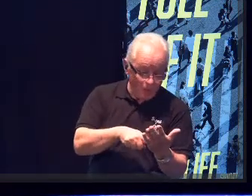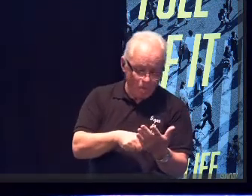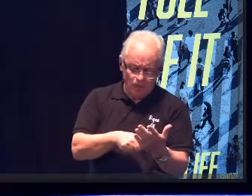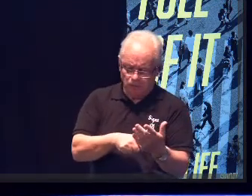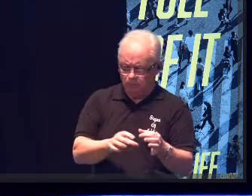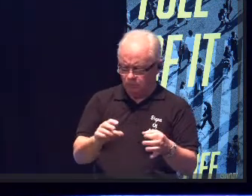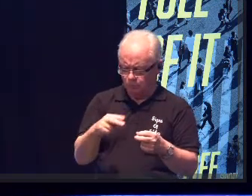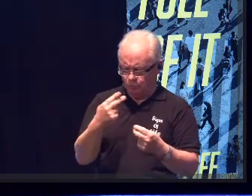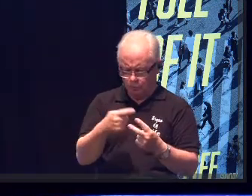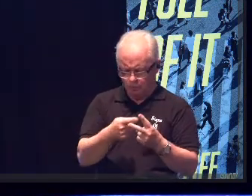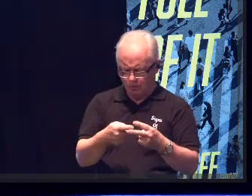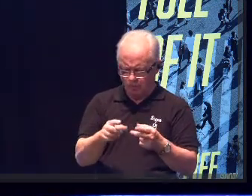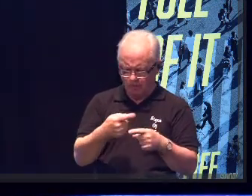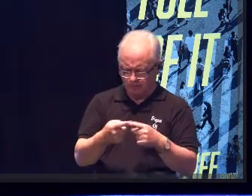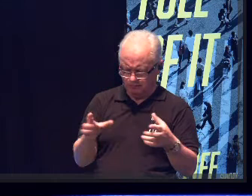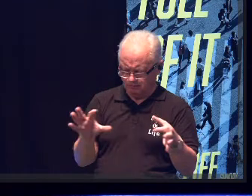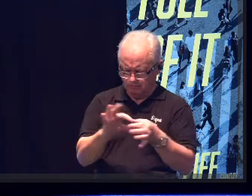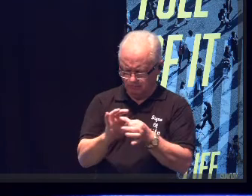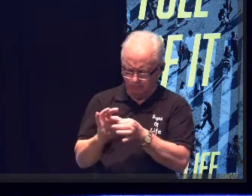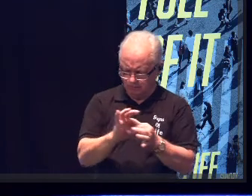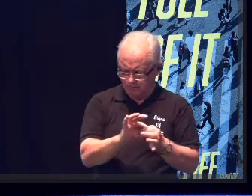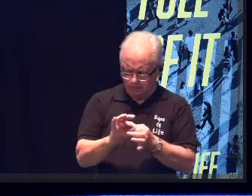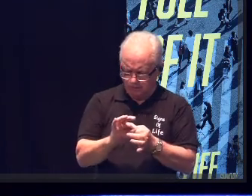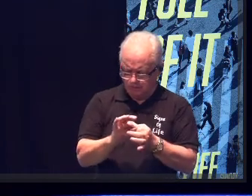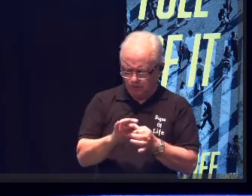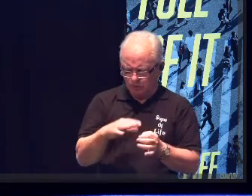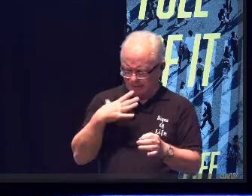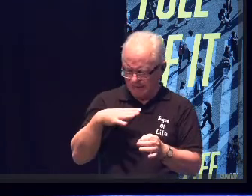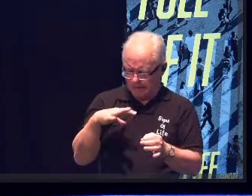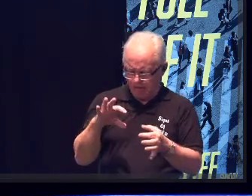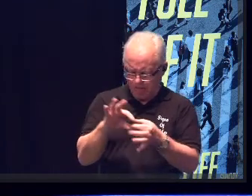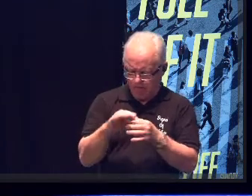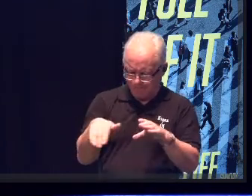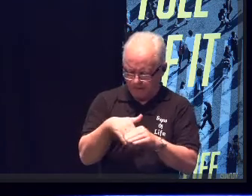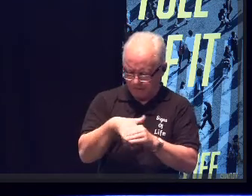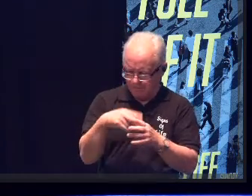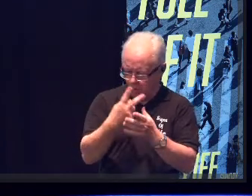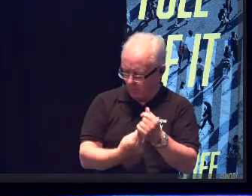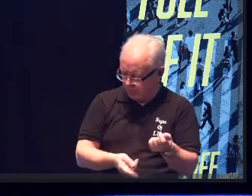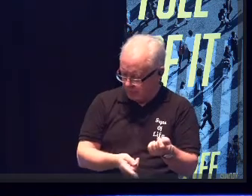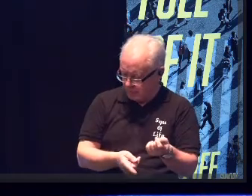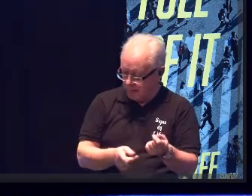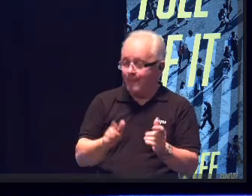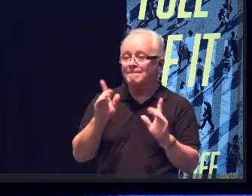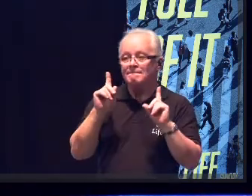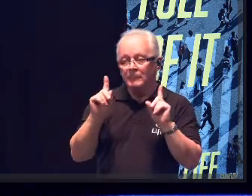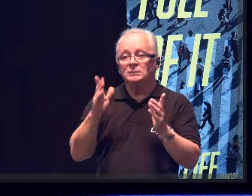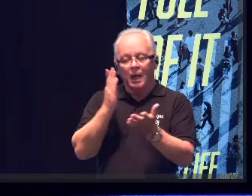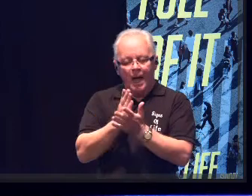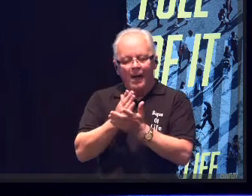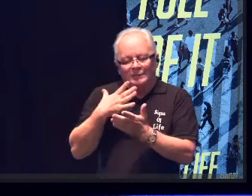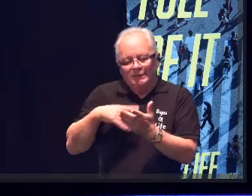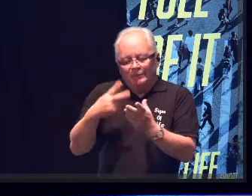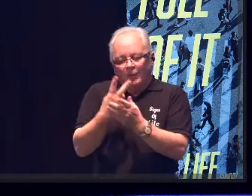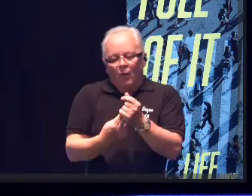things. They sort of necessarily go together. But they very much do.